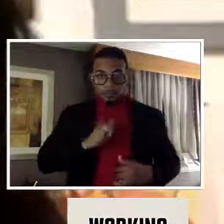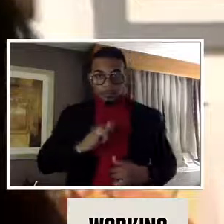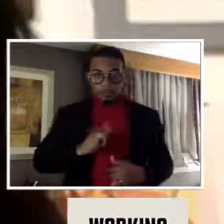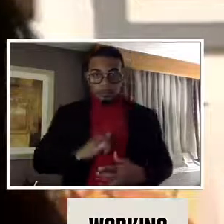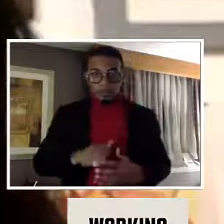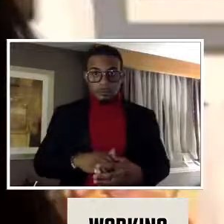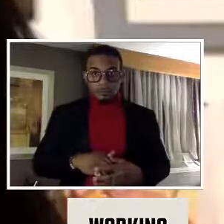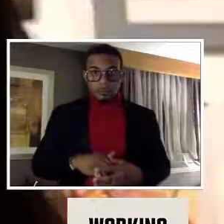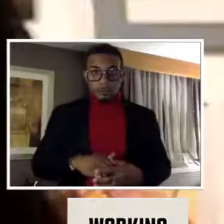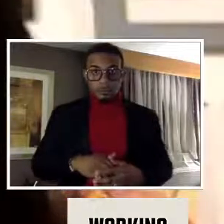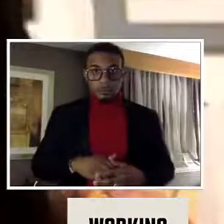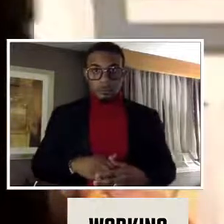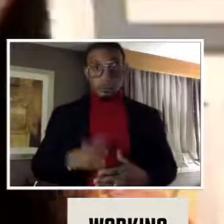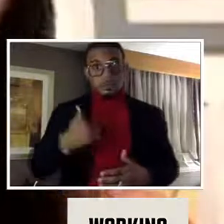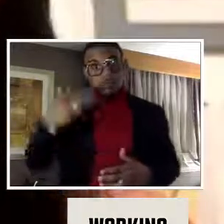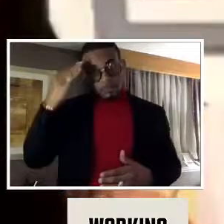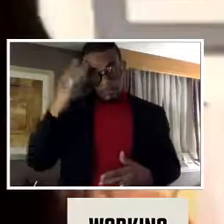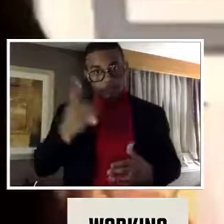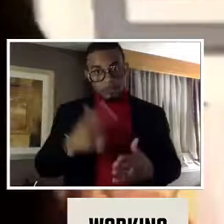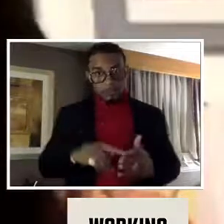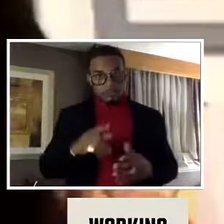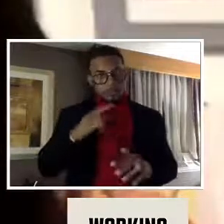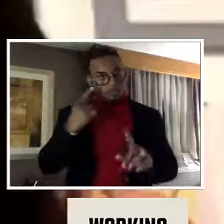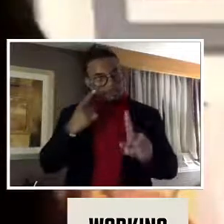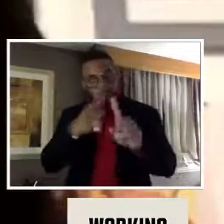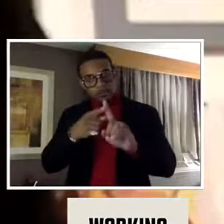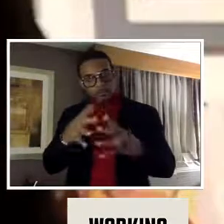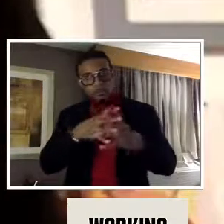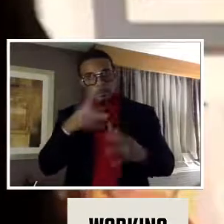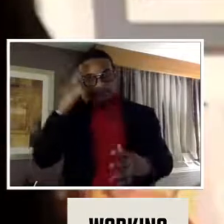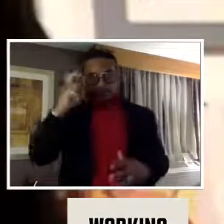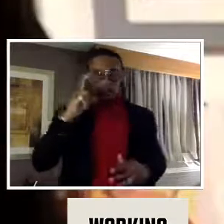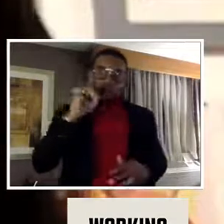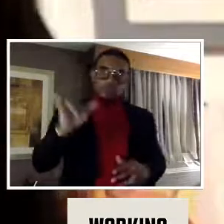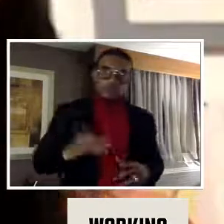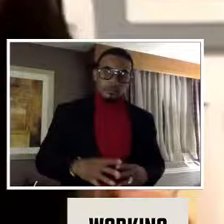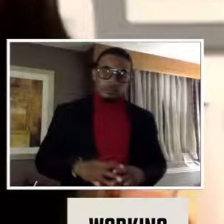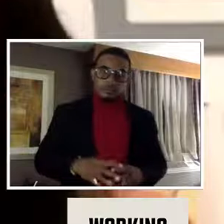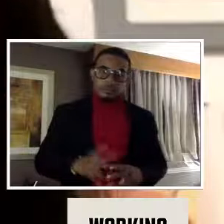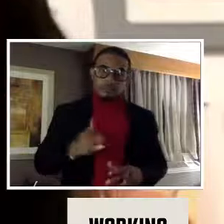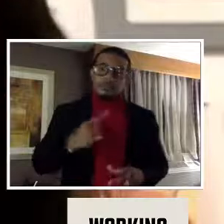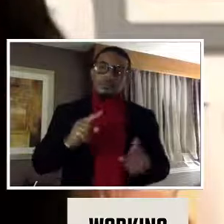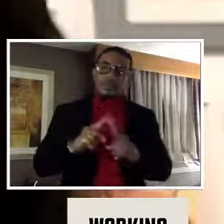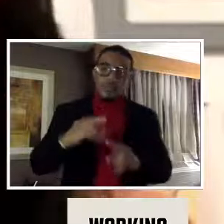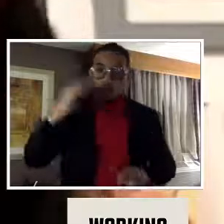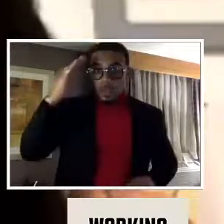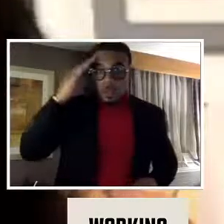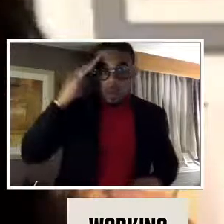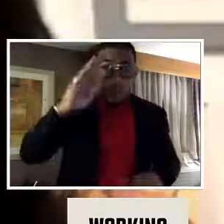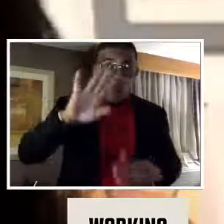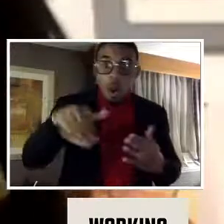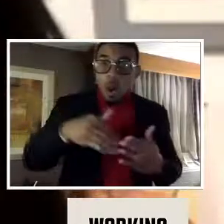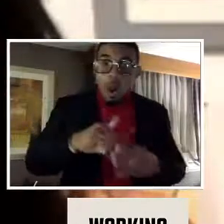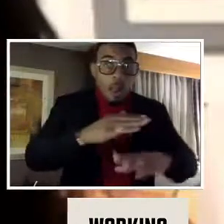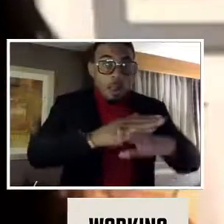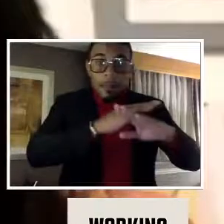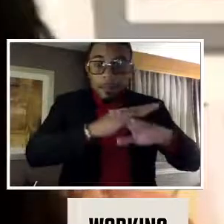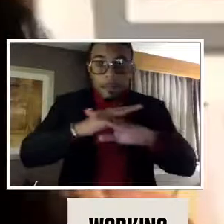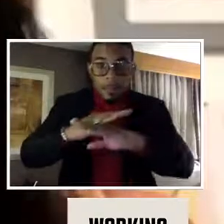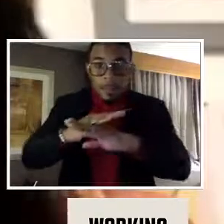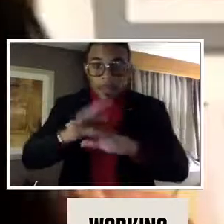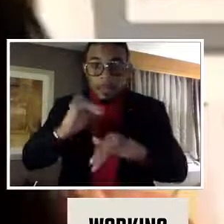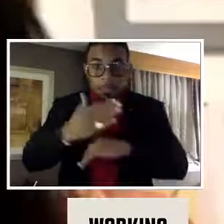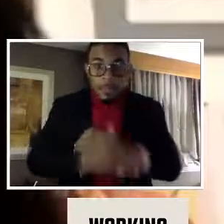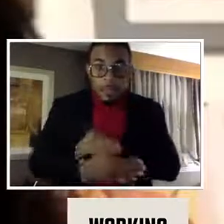myself, I know what the pursuit of the American dream looks like. And I also know all of the barriers that